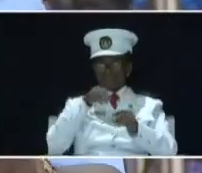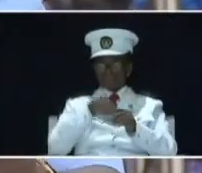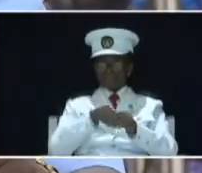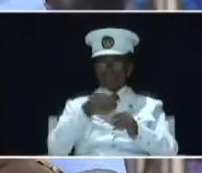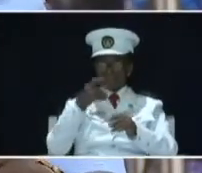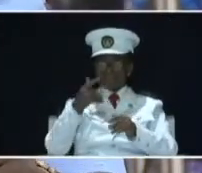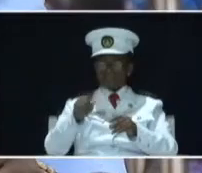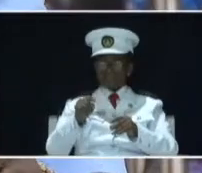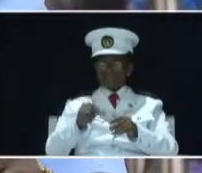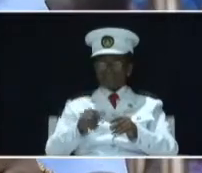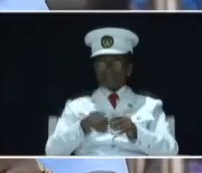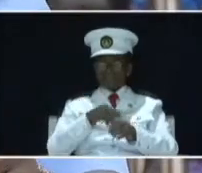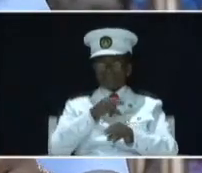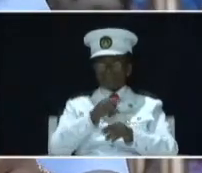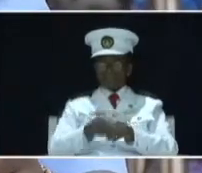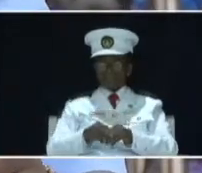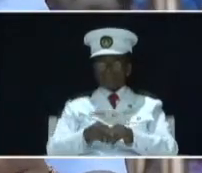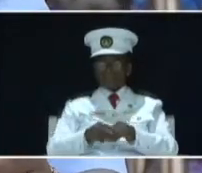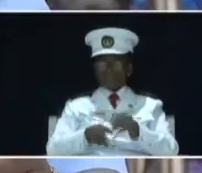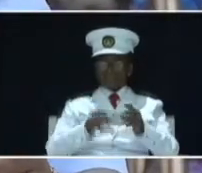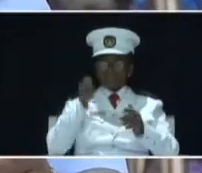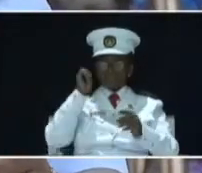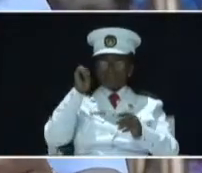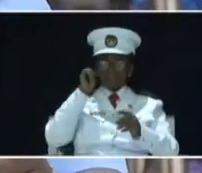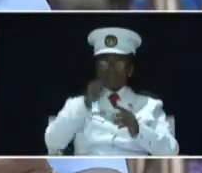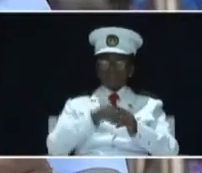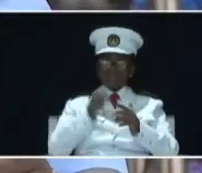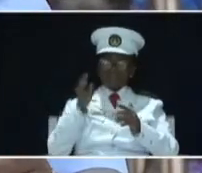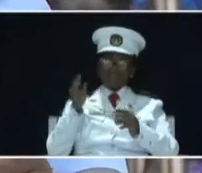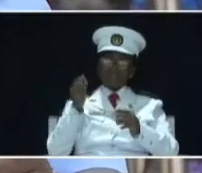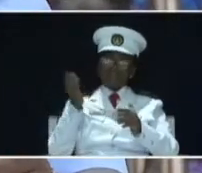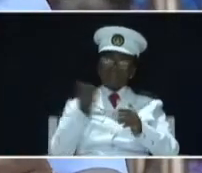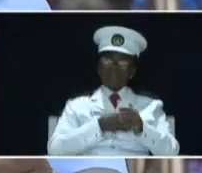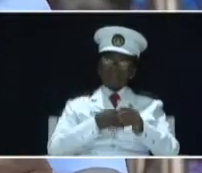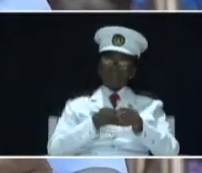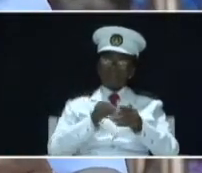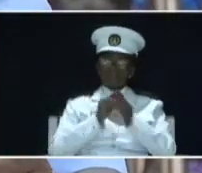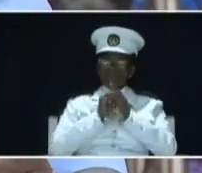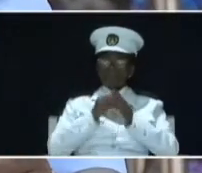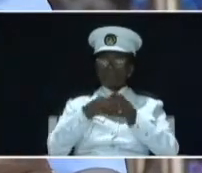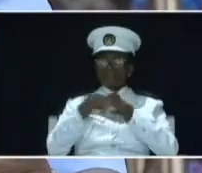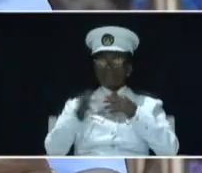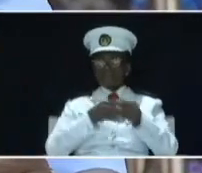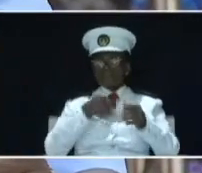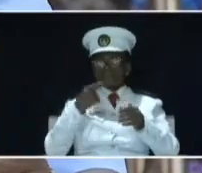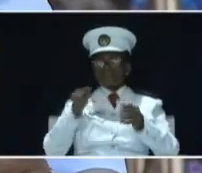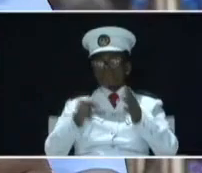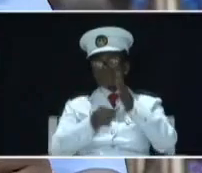case, the senior partner